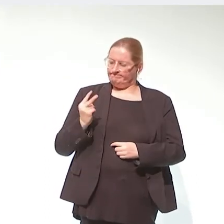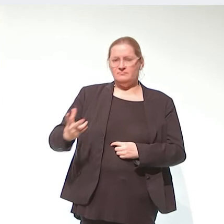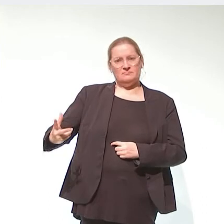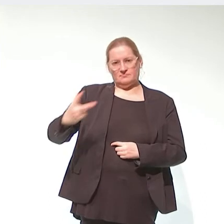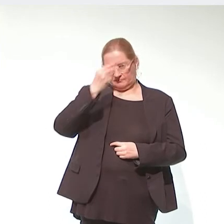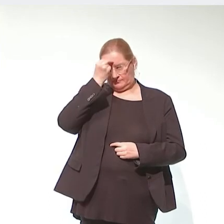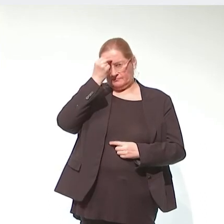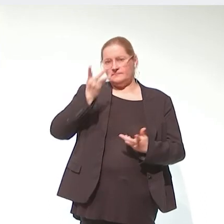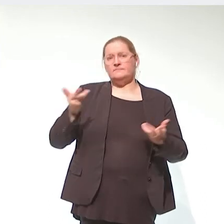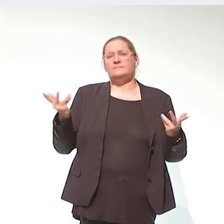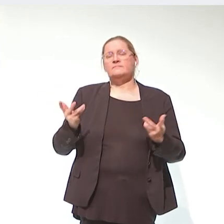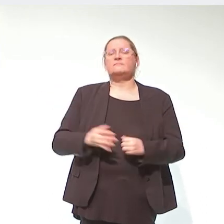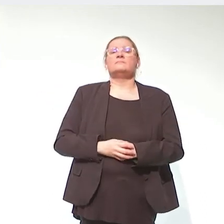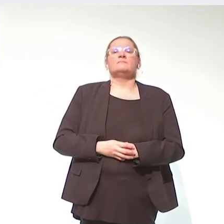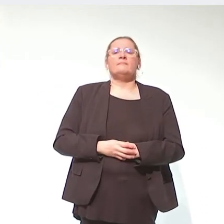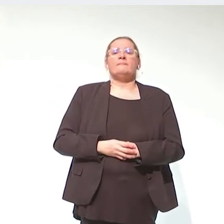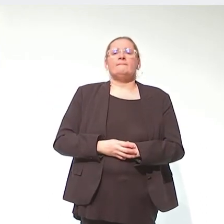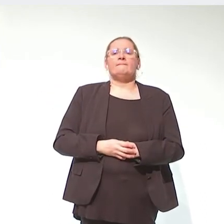The labour market is too blinkered.